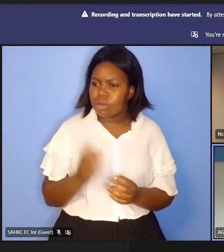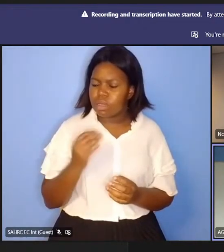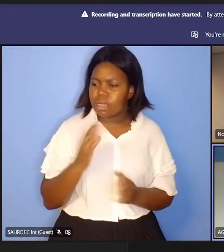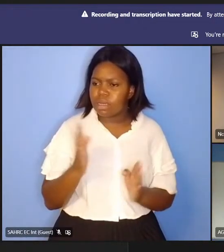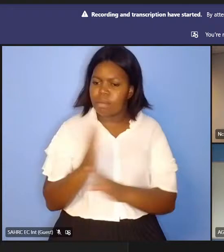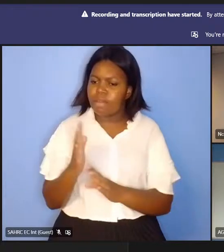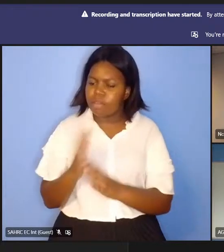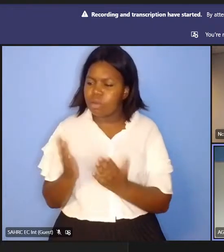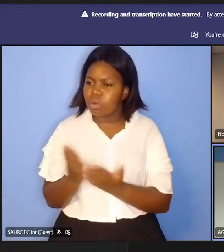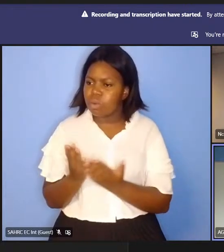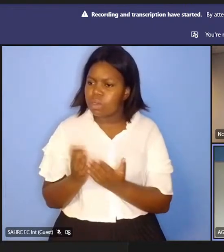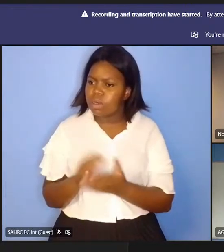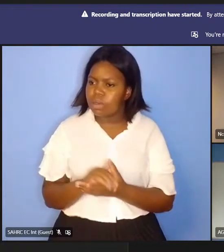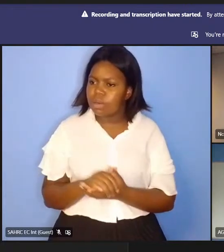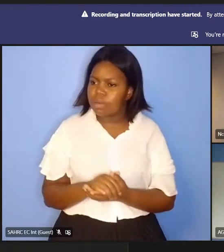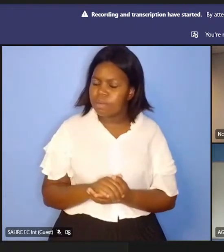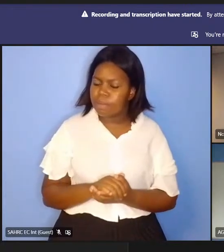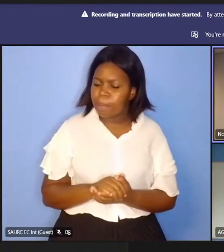schools?